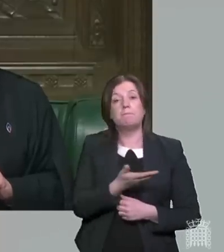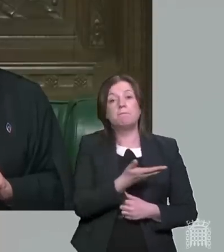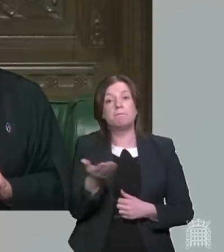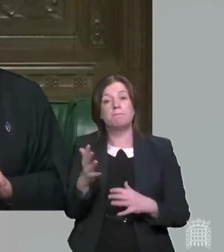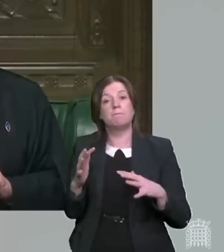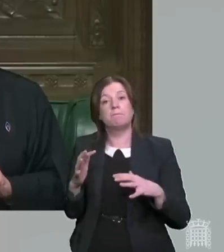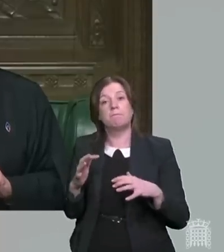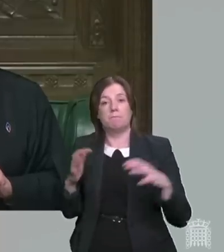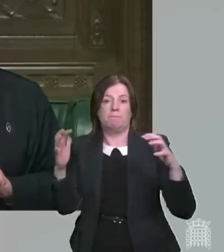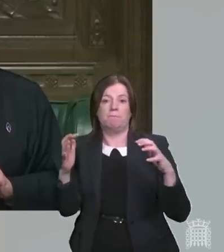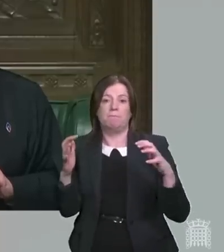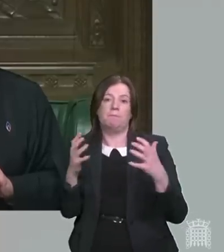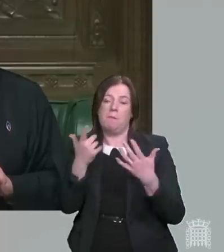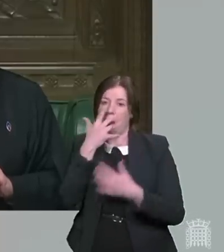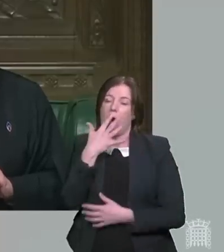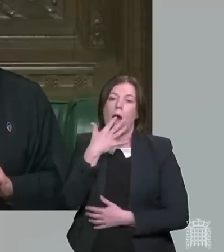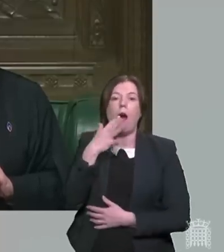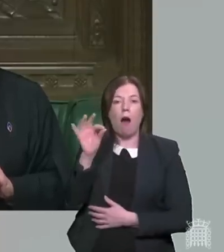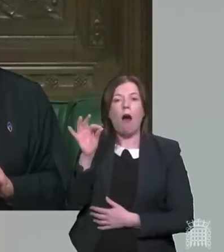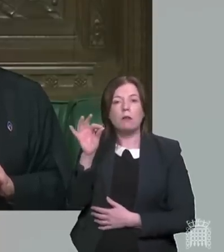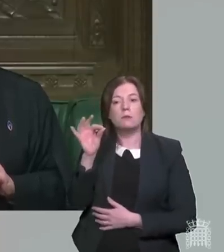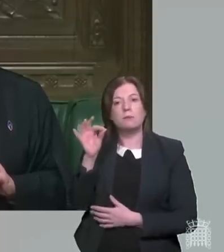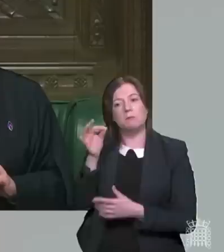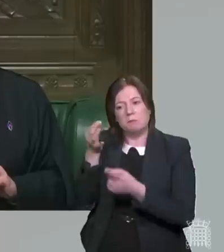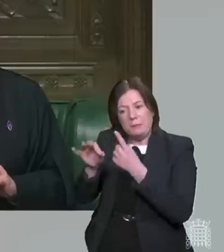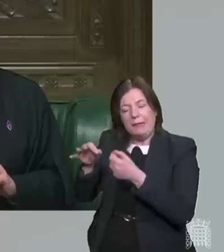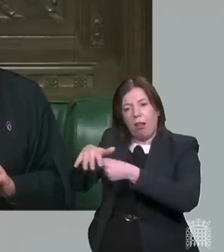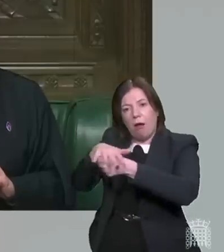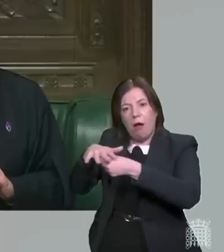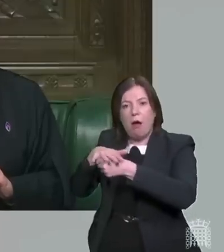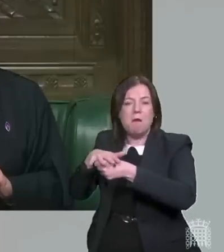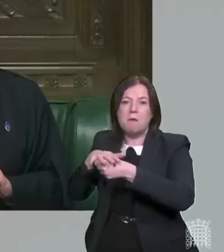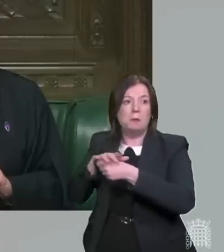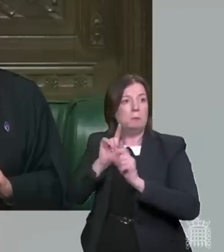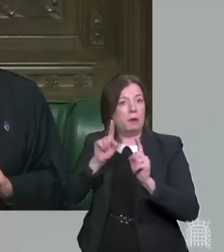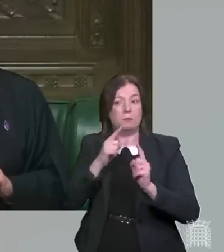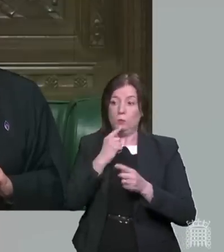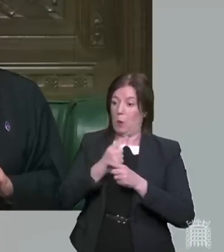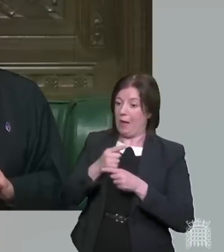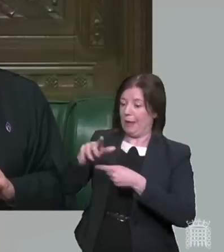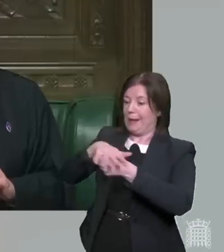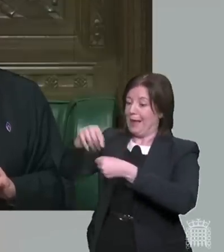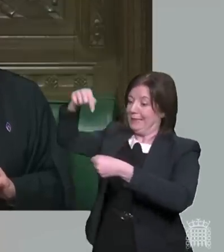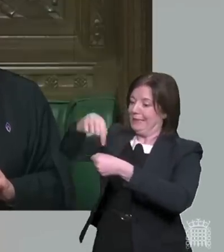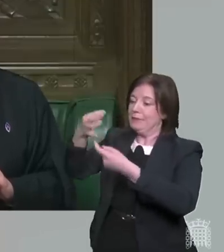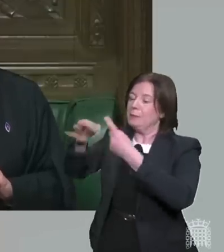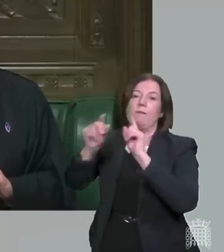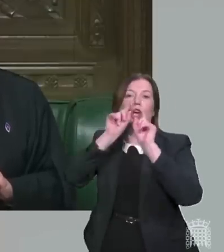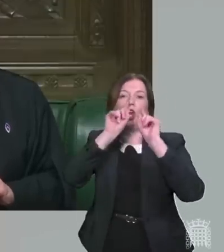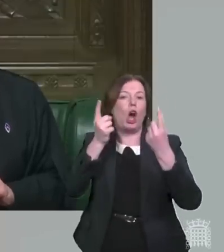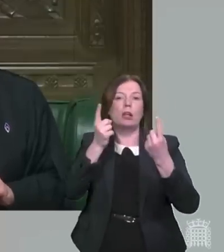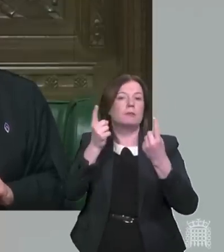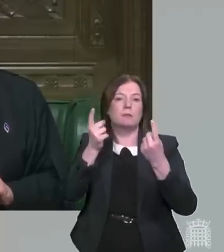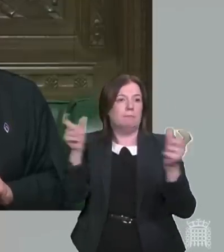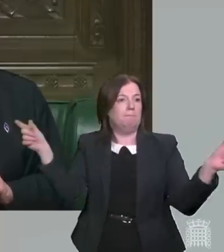ask I waive the resolution in particular case, but that has not happened in this case, and so therefore should